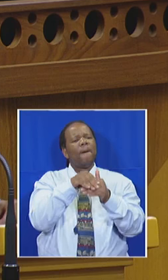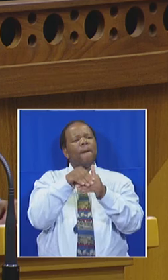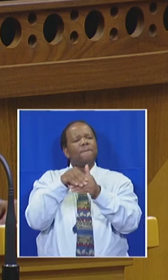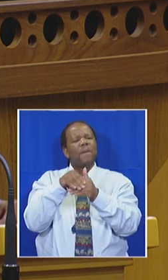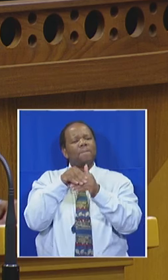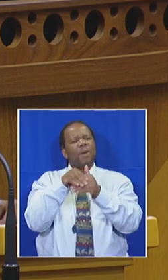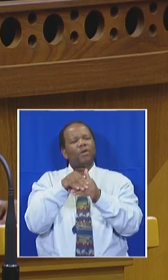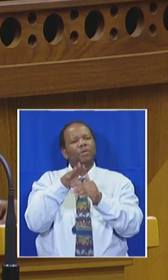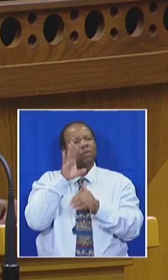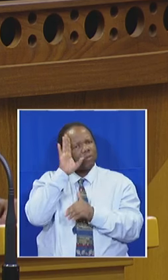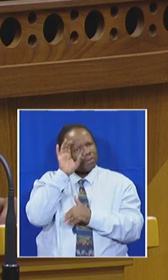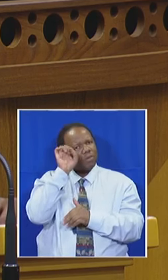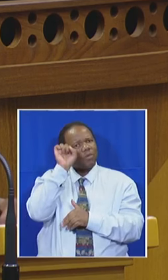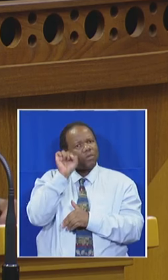Cabinet